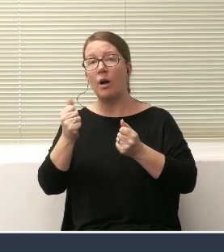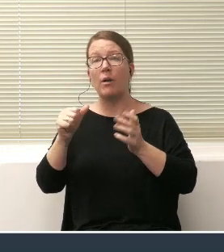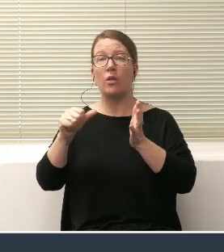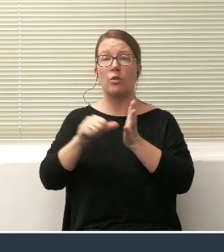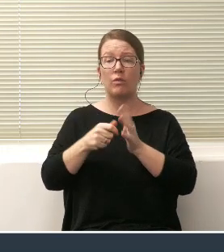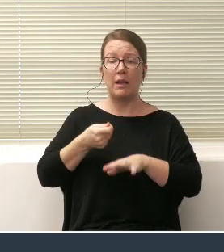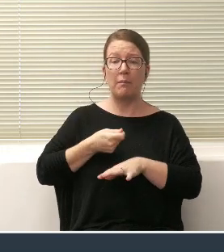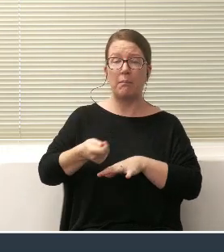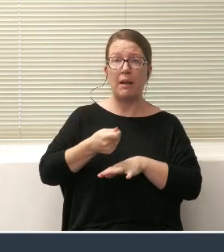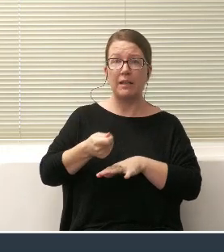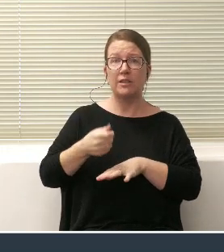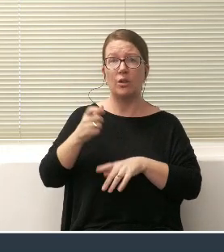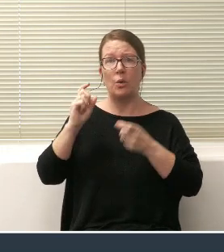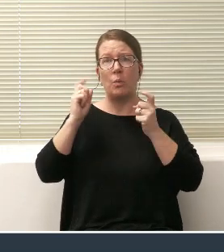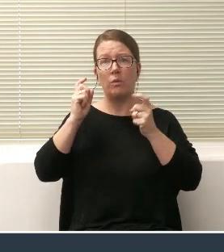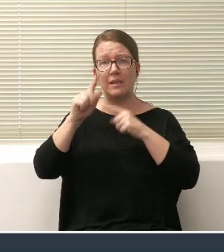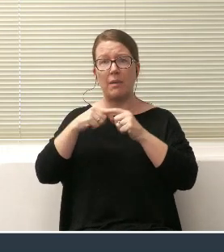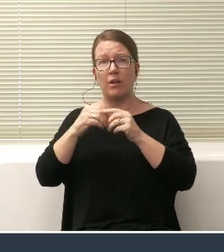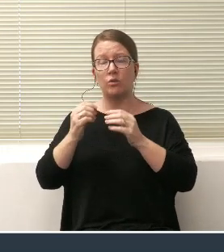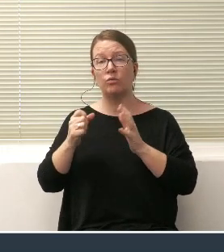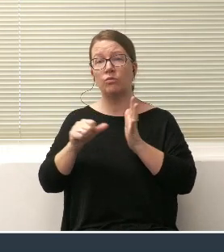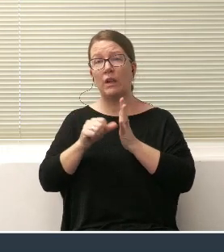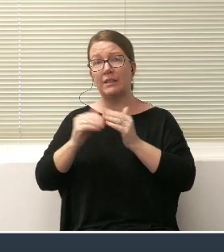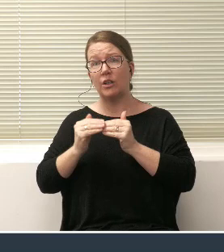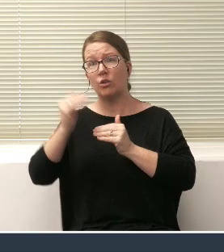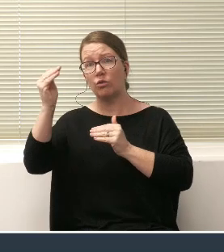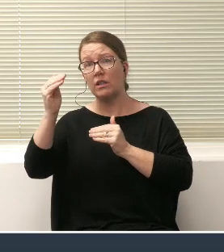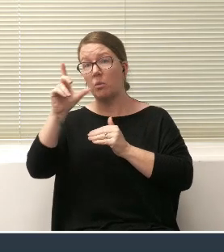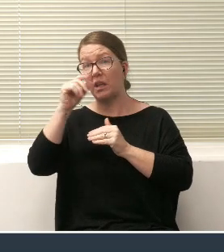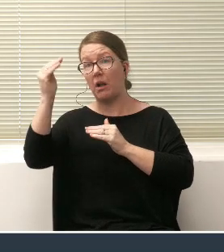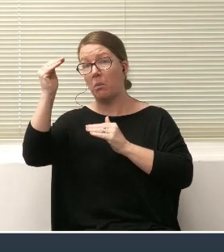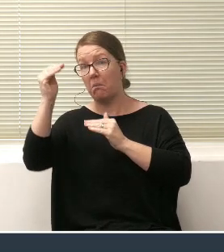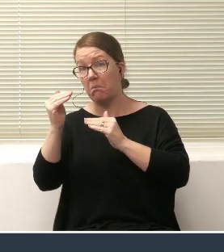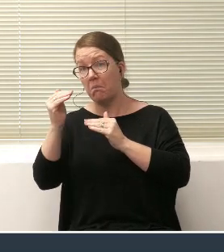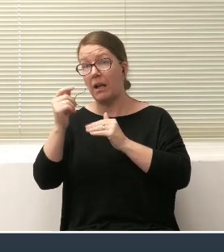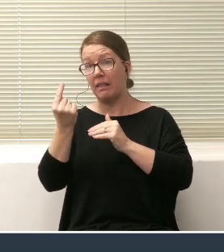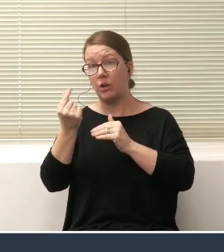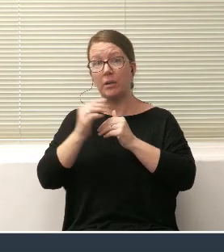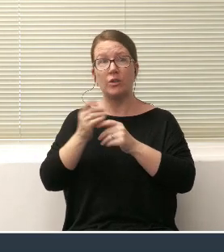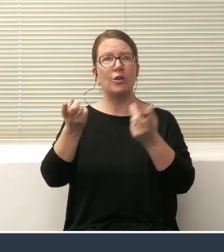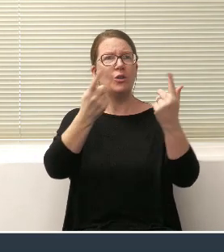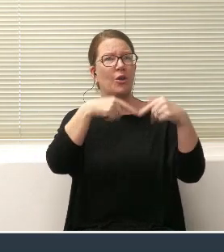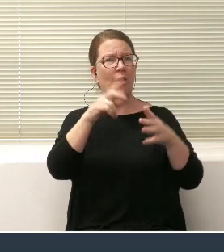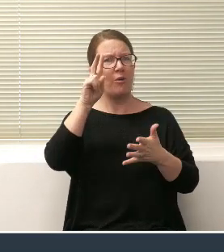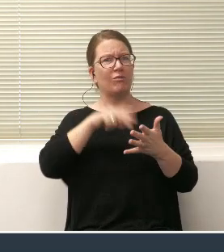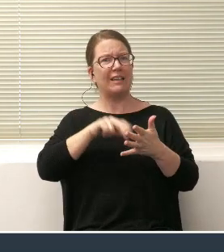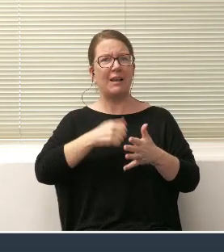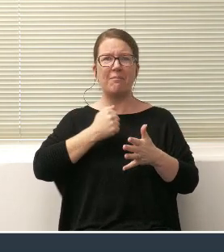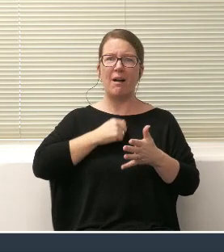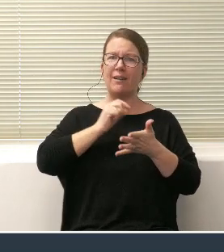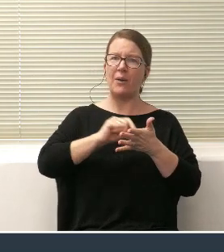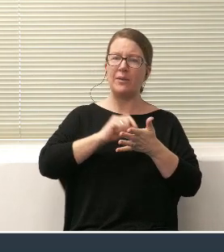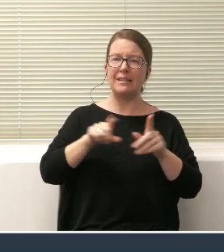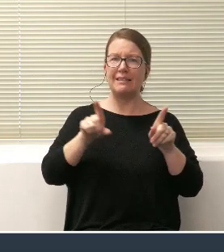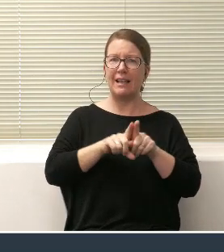concerns over the general rate increase. Thank you. Councillor Crown. Thank you, through you, Madam Mayor. Well, you all are reading my notes too. Yeah, I think